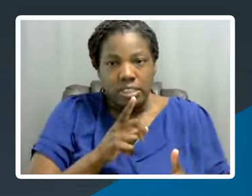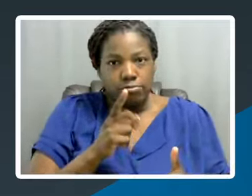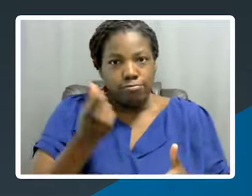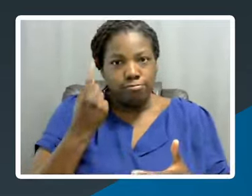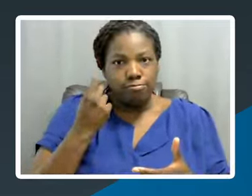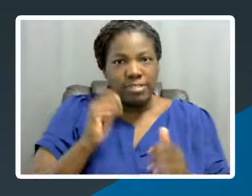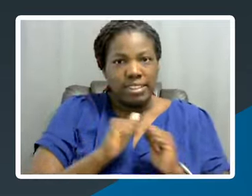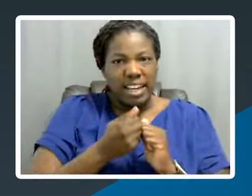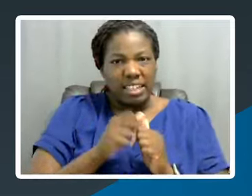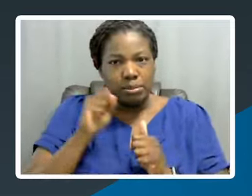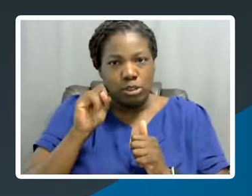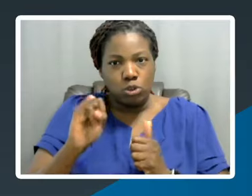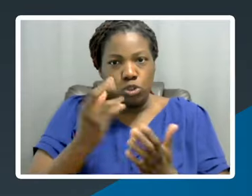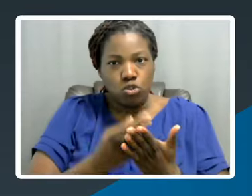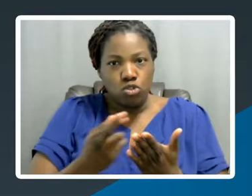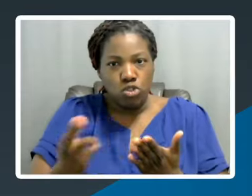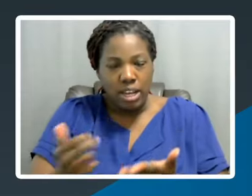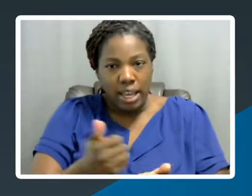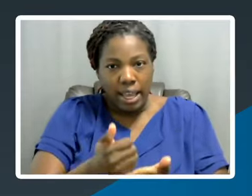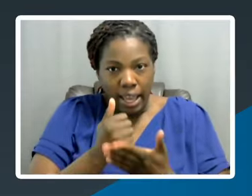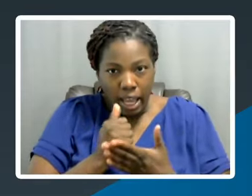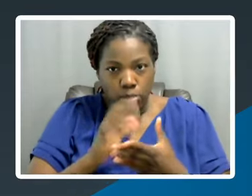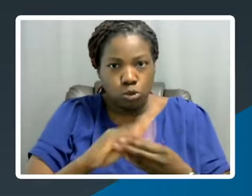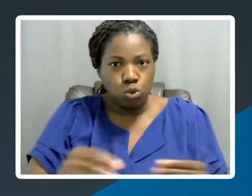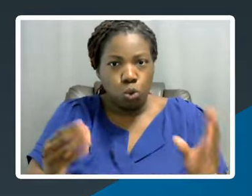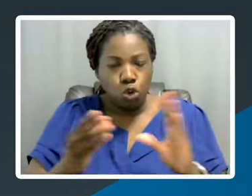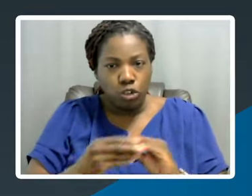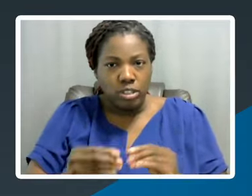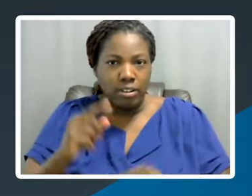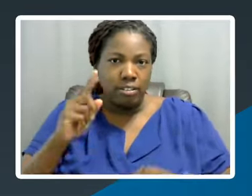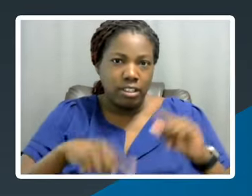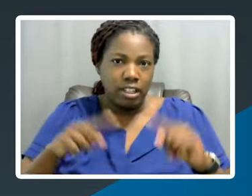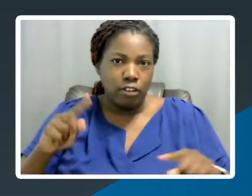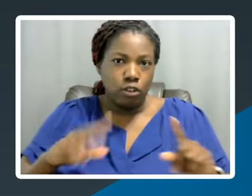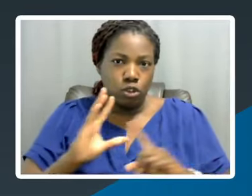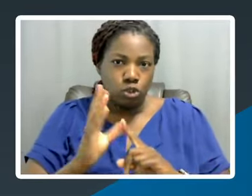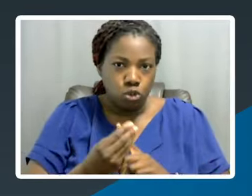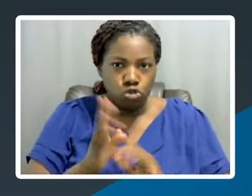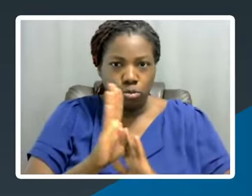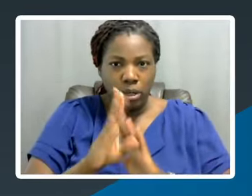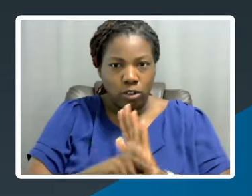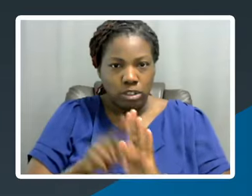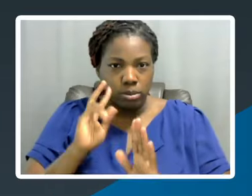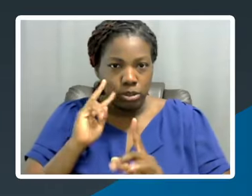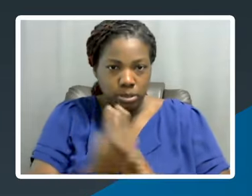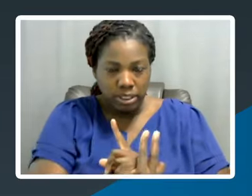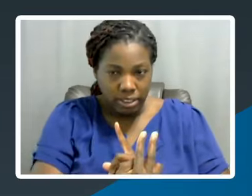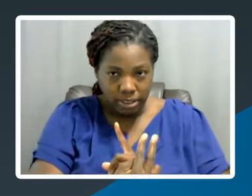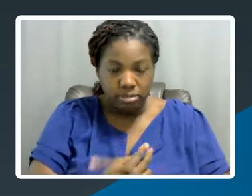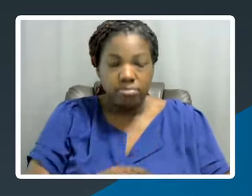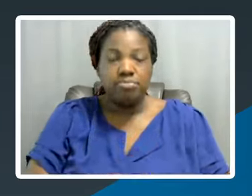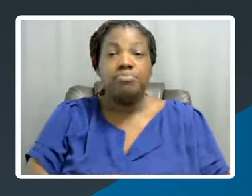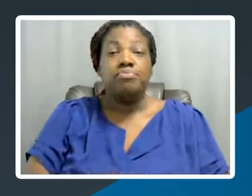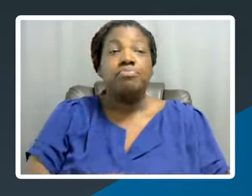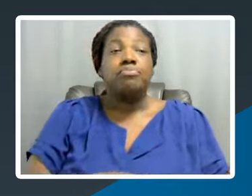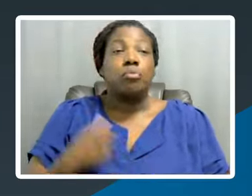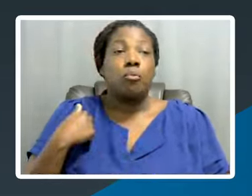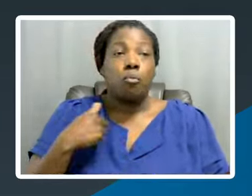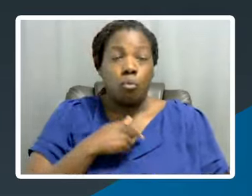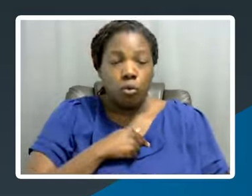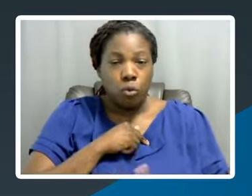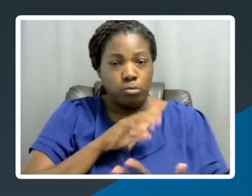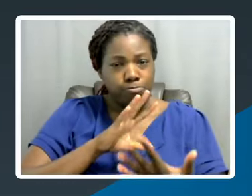can help to tell the stories of diverse cultural narratives and perspectives. Through this exploration, students are